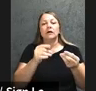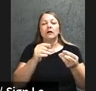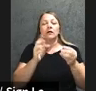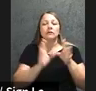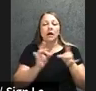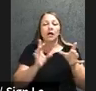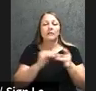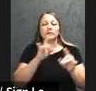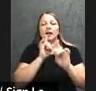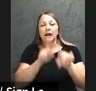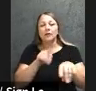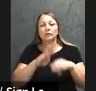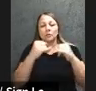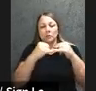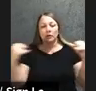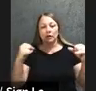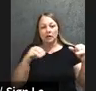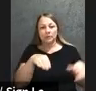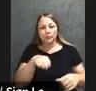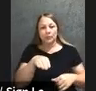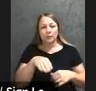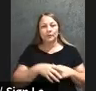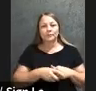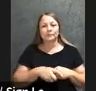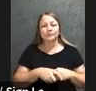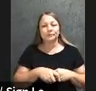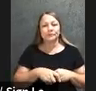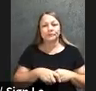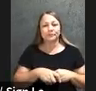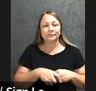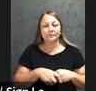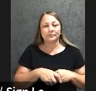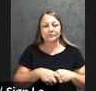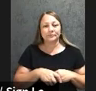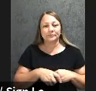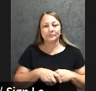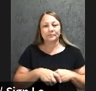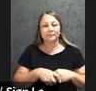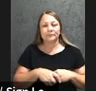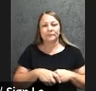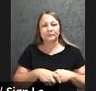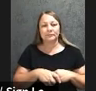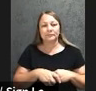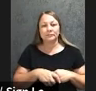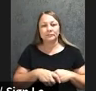it's at that link below.